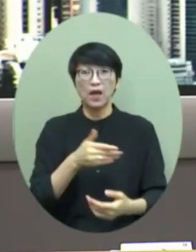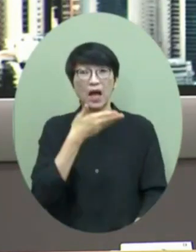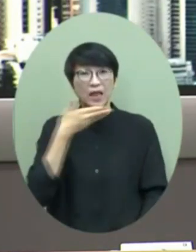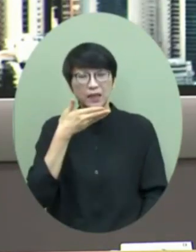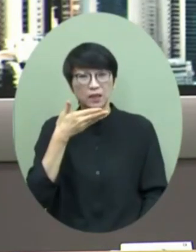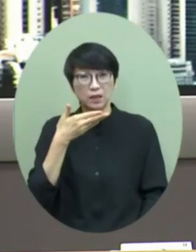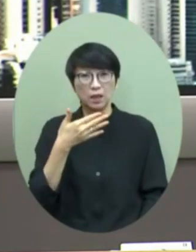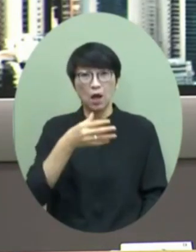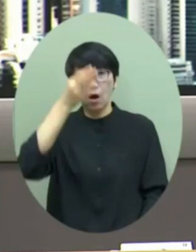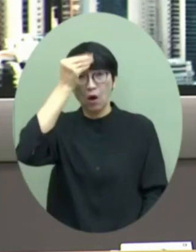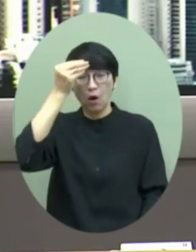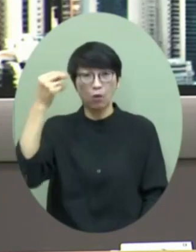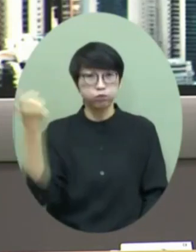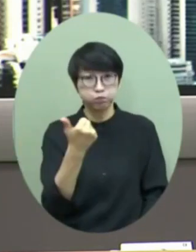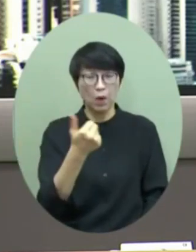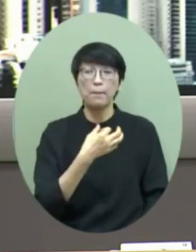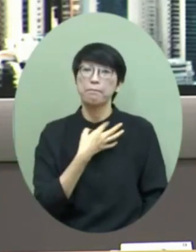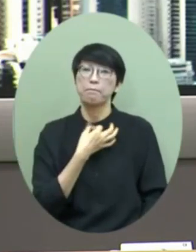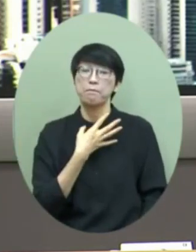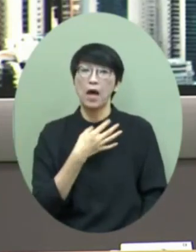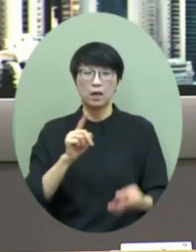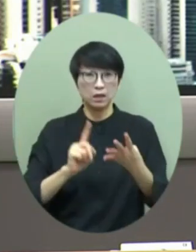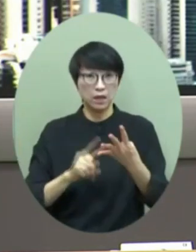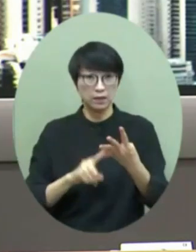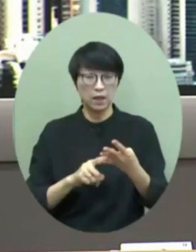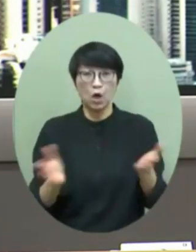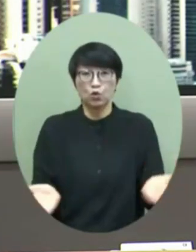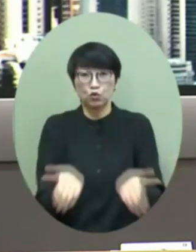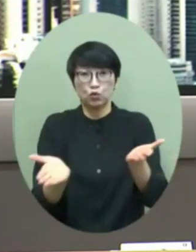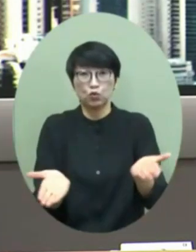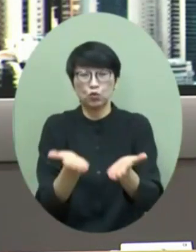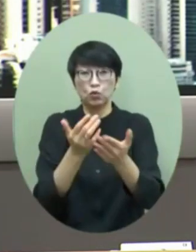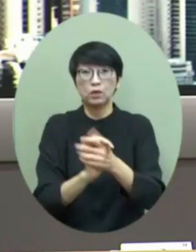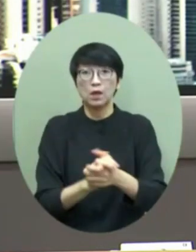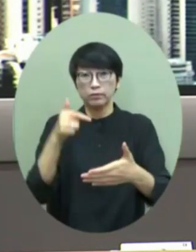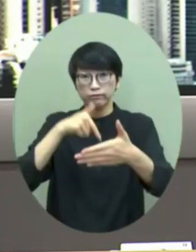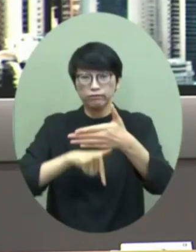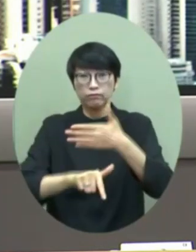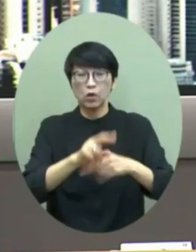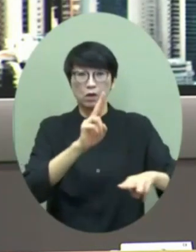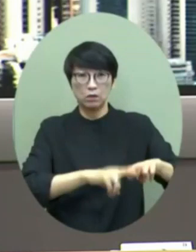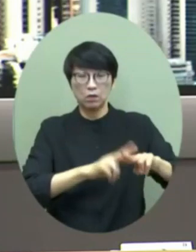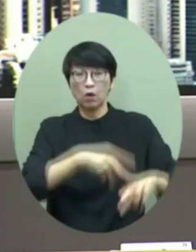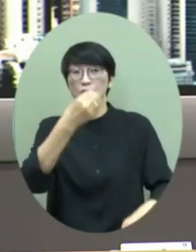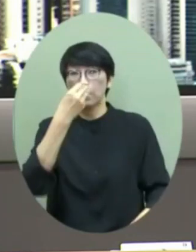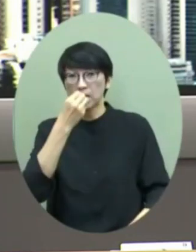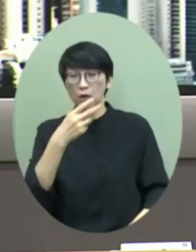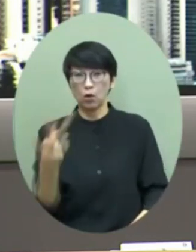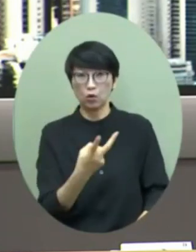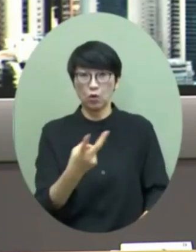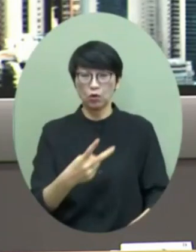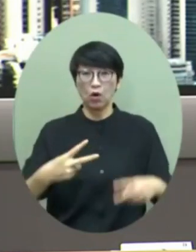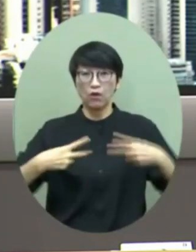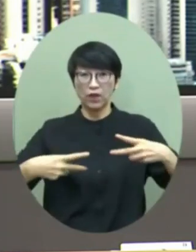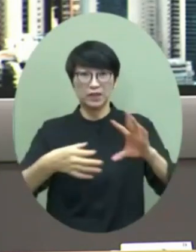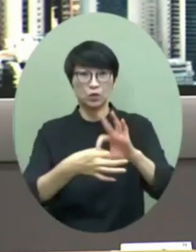job in educating the public, in particular the younger generation, about our history, culture, and so on. And